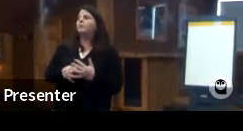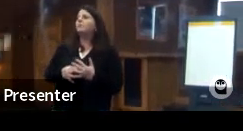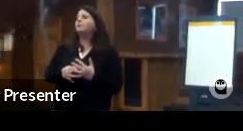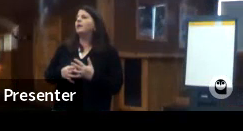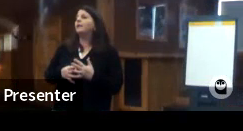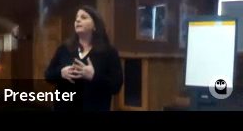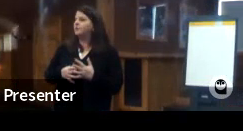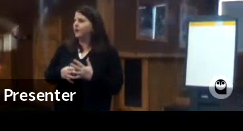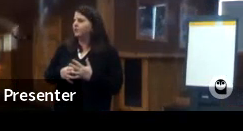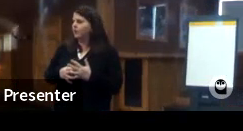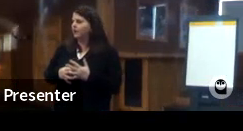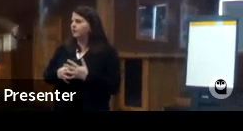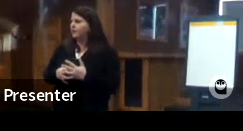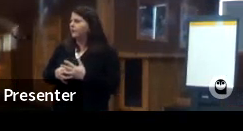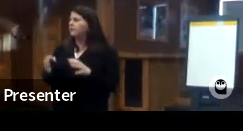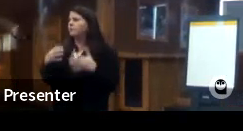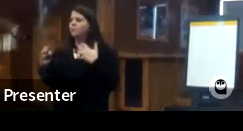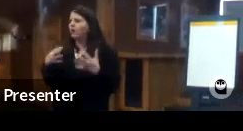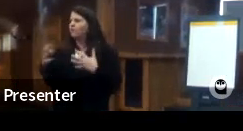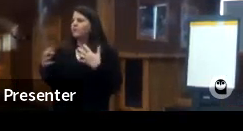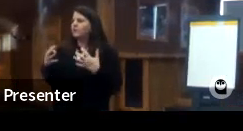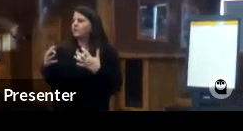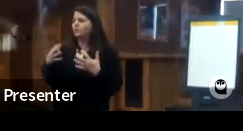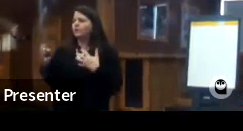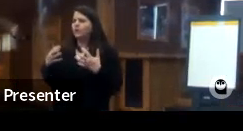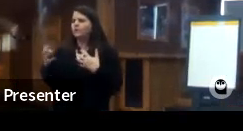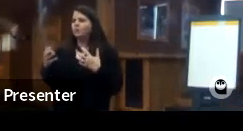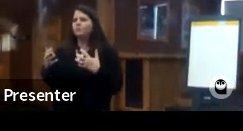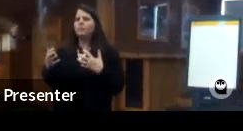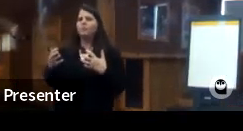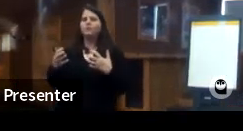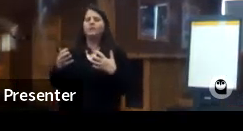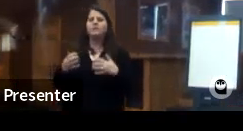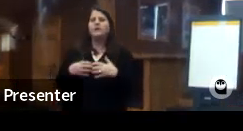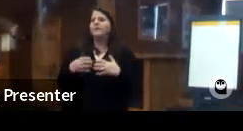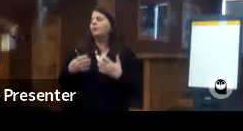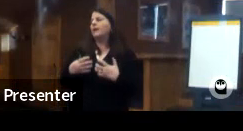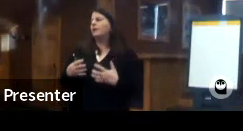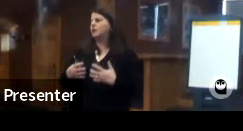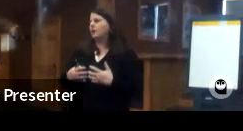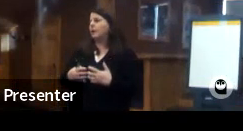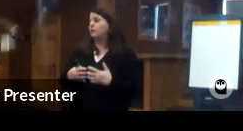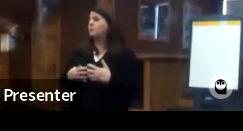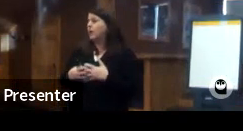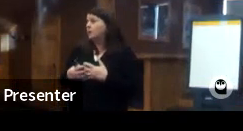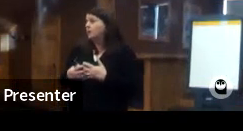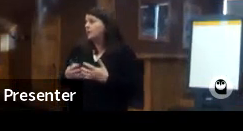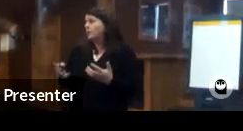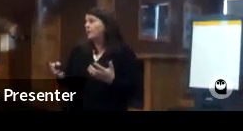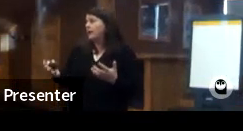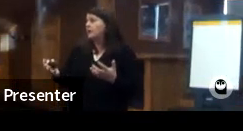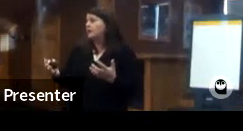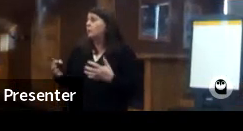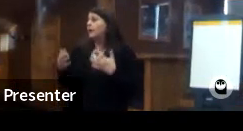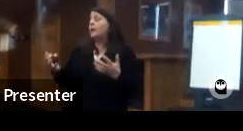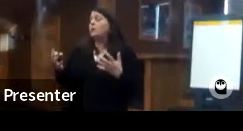to trial that we will not get into at trial. Things that have been part of our discussion with the judge, pretrial motions that we cannot talk about. And you need